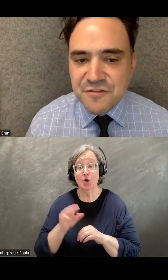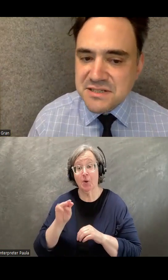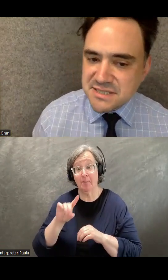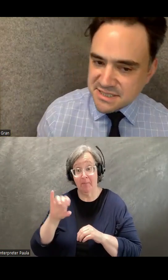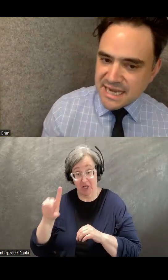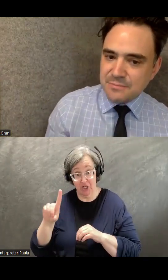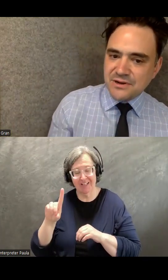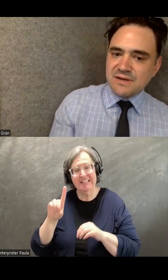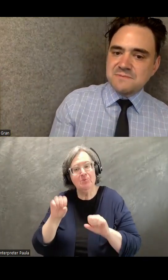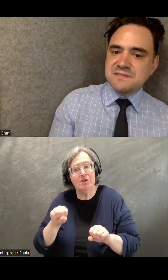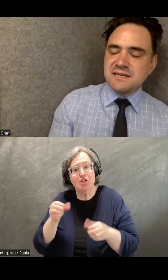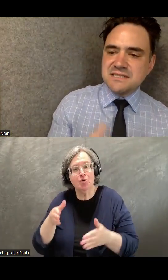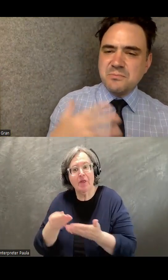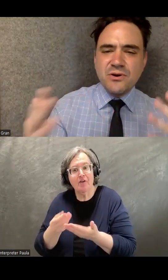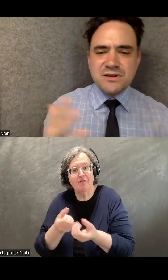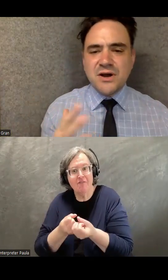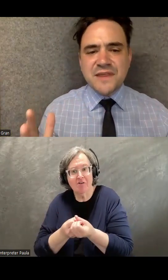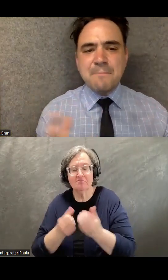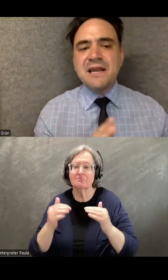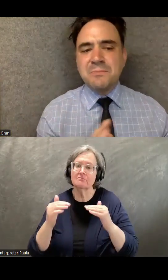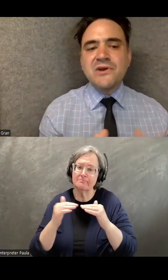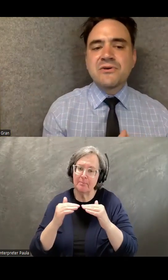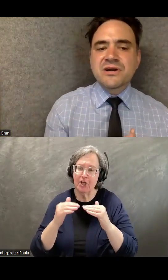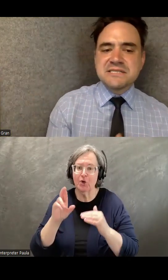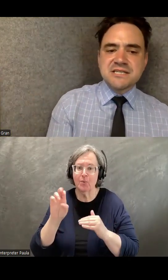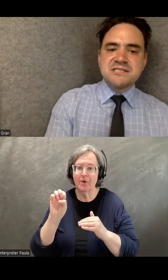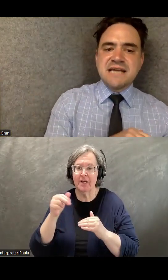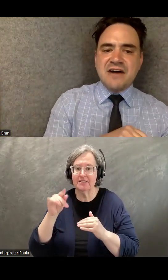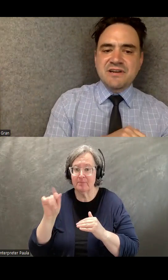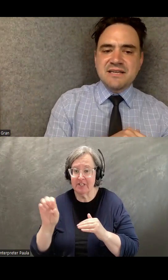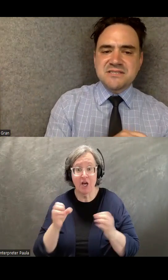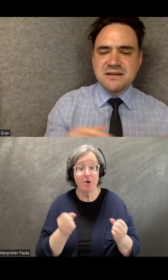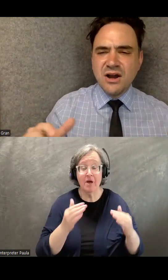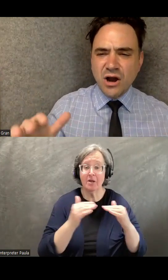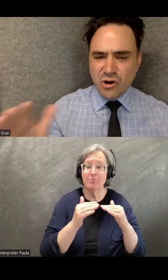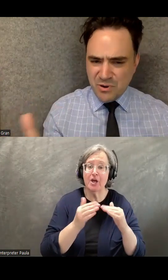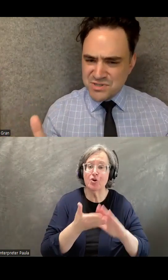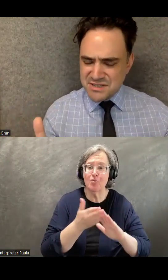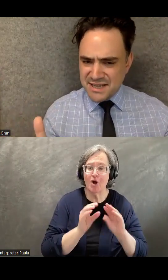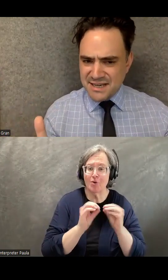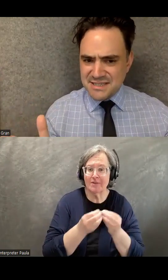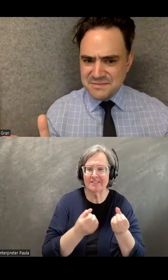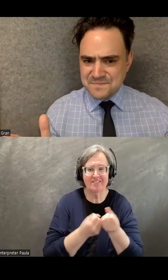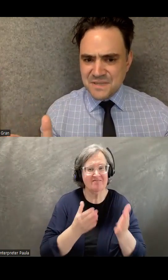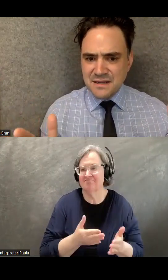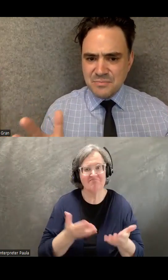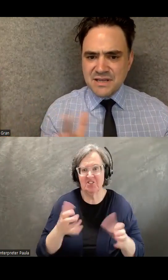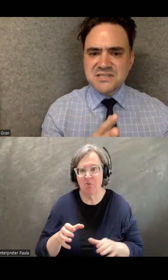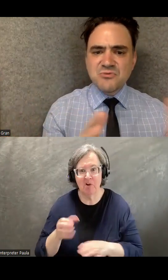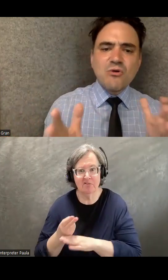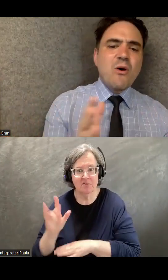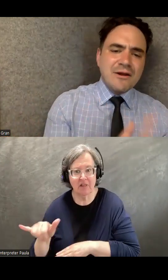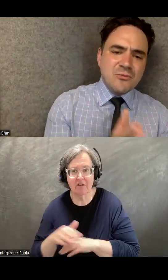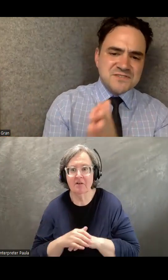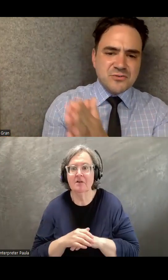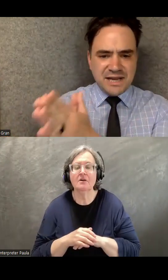way to fund and sustain peer respites, it's important to note that many peer-run organizations and advocates are opposed to that idea, because